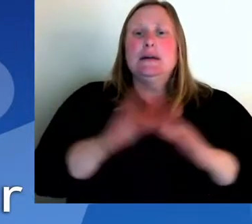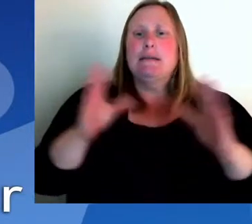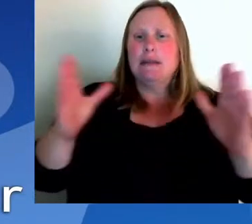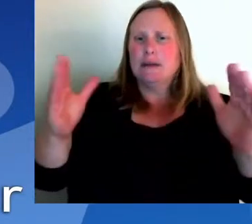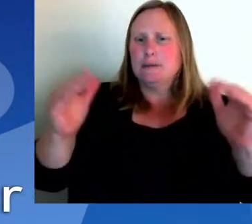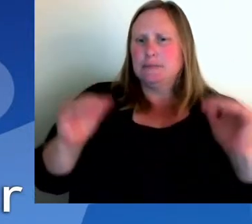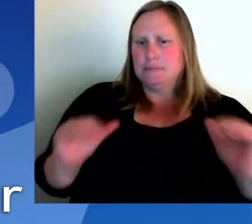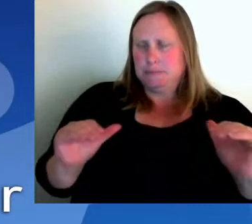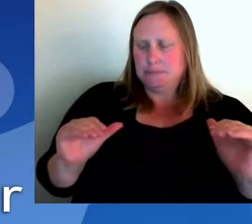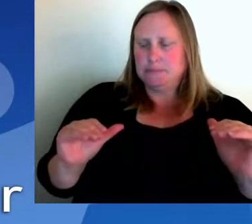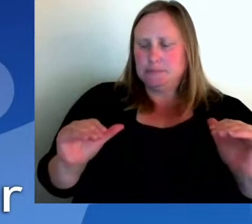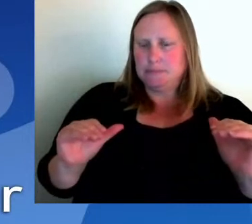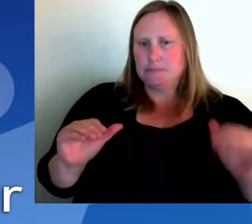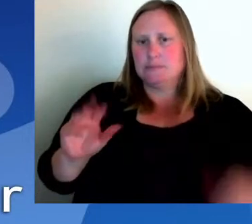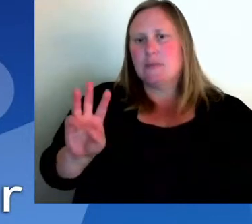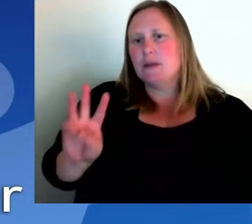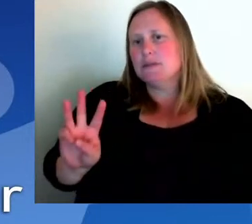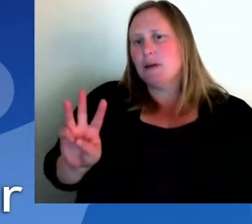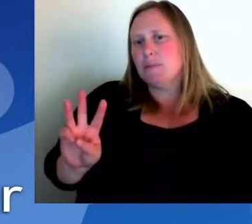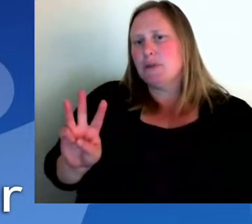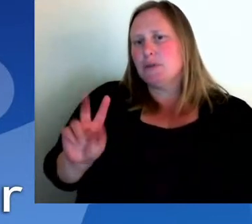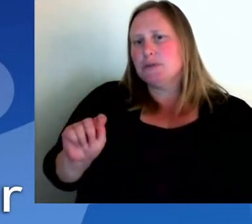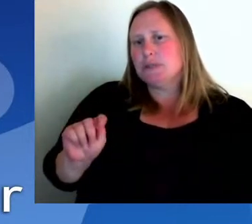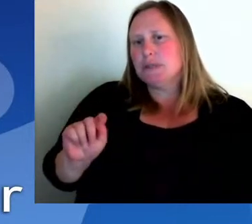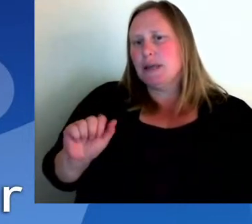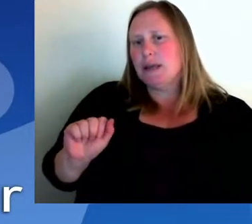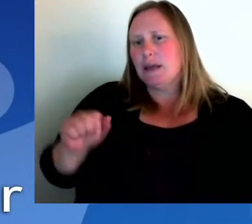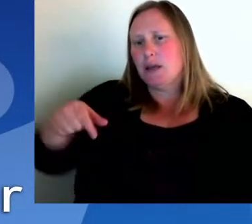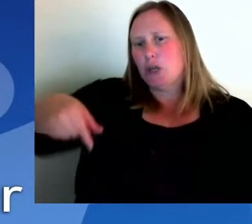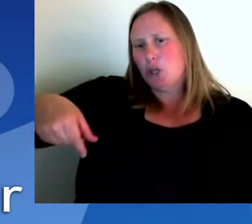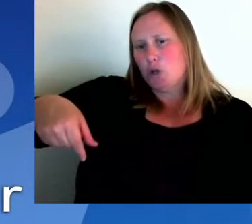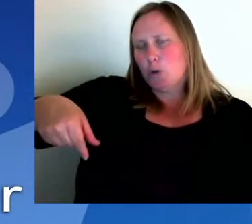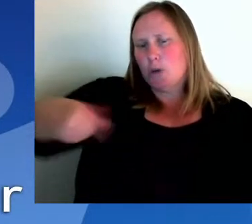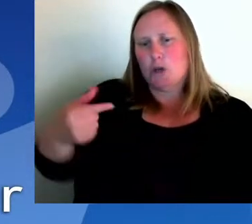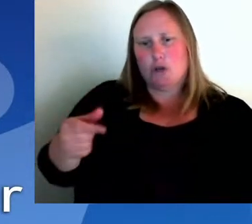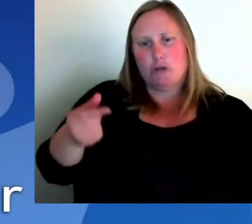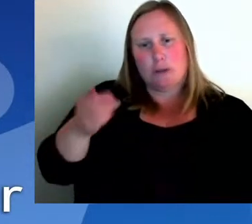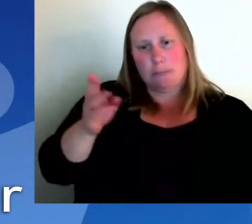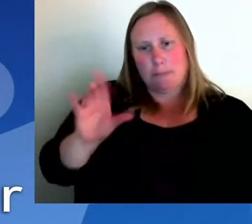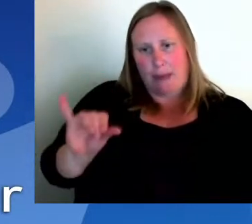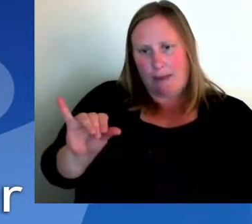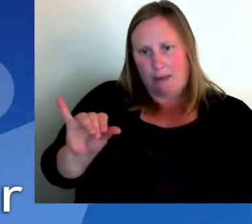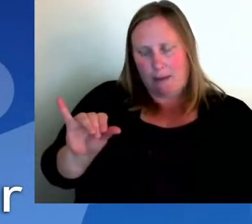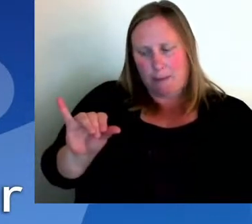Rob Sussman at WTAQ in Green Bay. Rob Sussman.